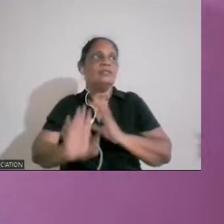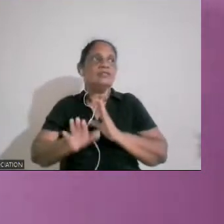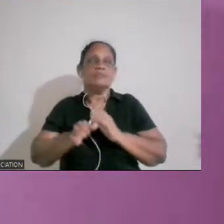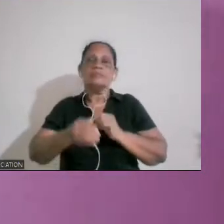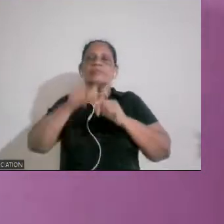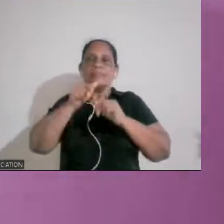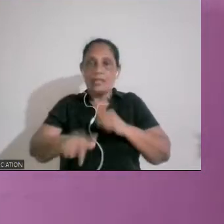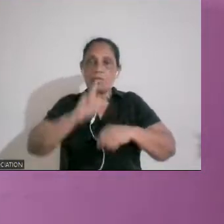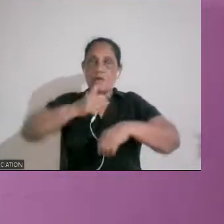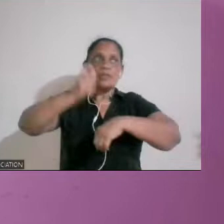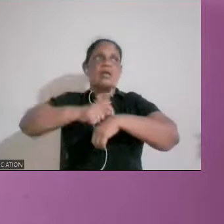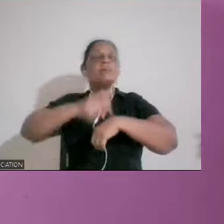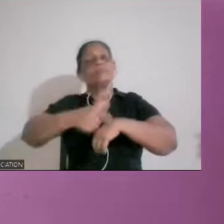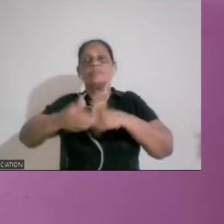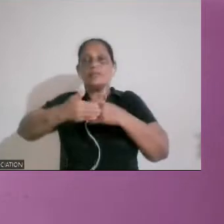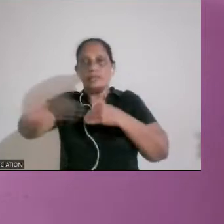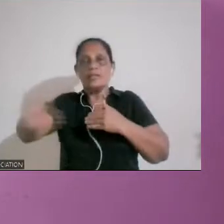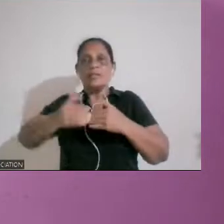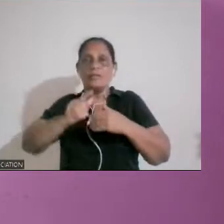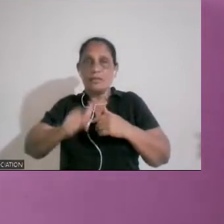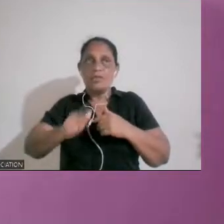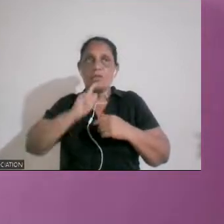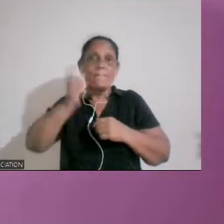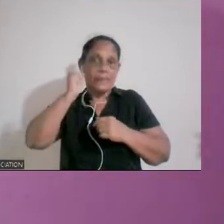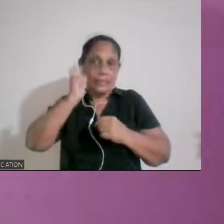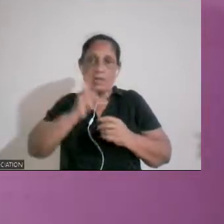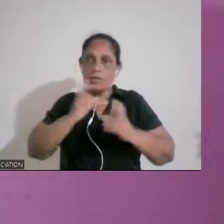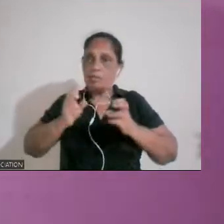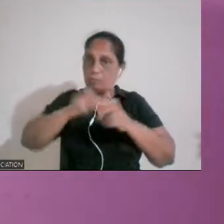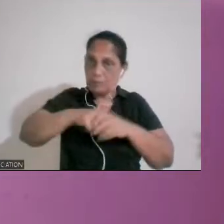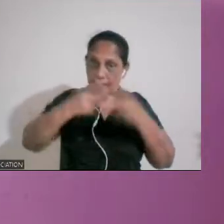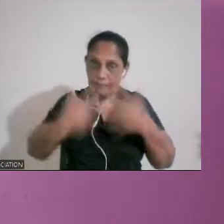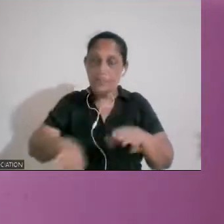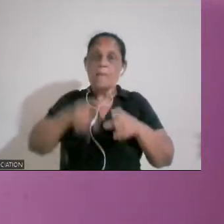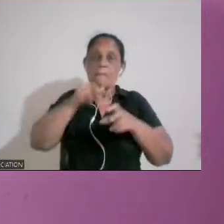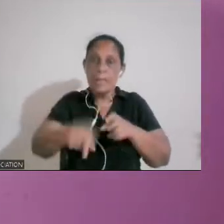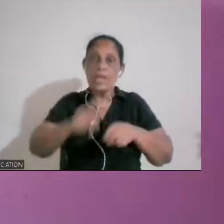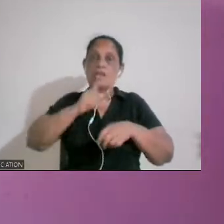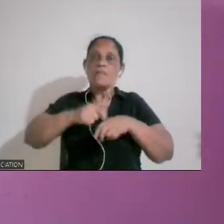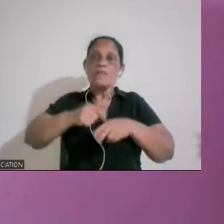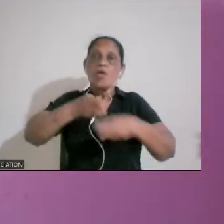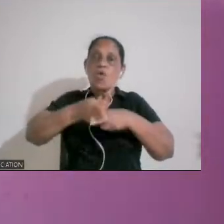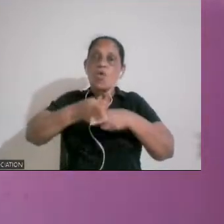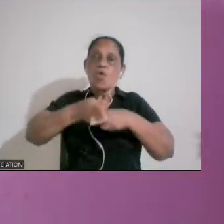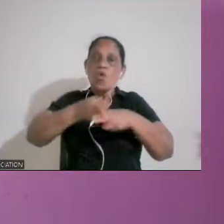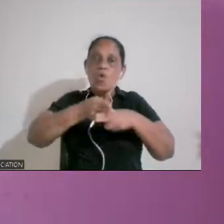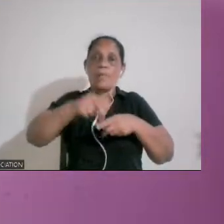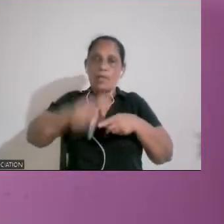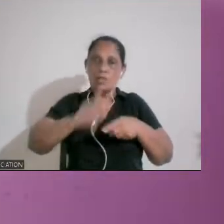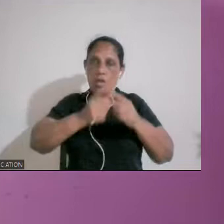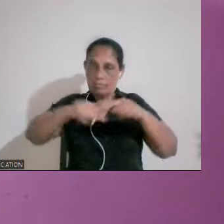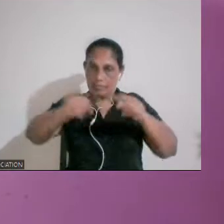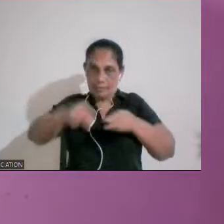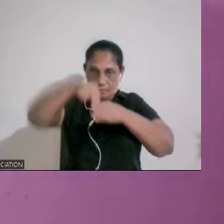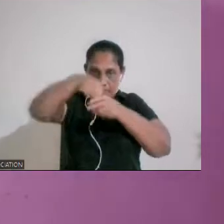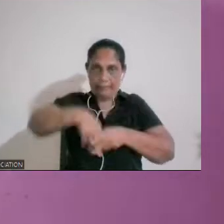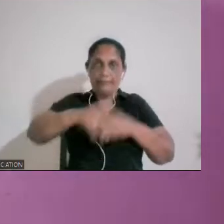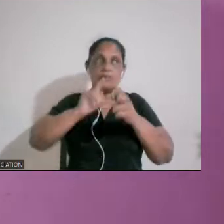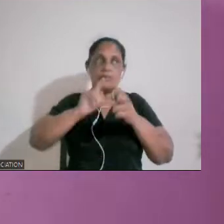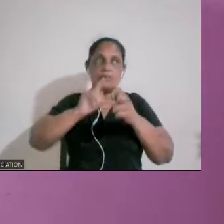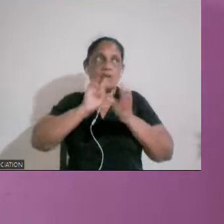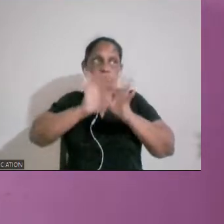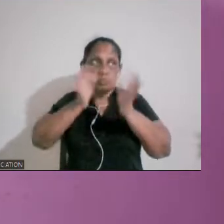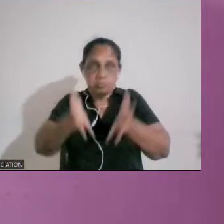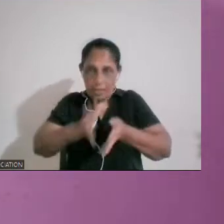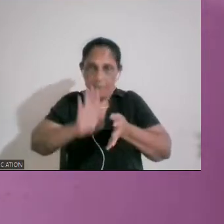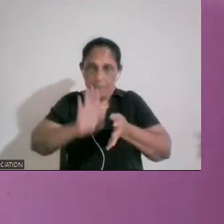the uterus. Now, during the time when the egg is maturing and the egg is released, or during that time, hormones act on the lining